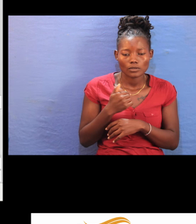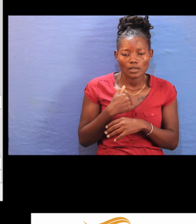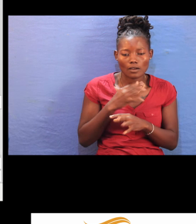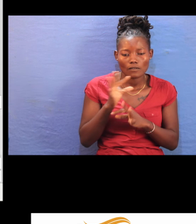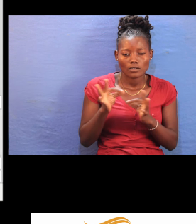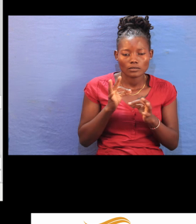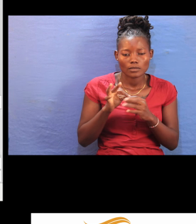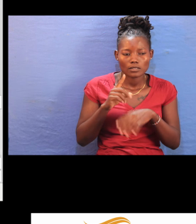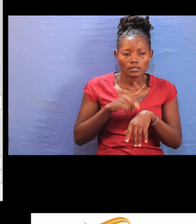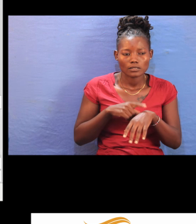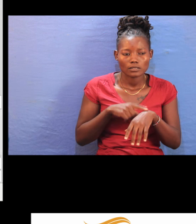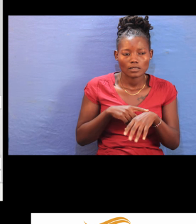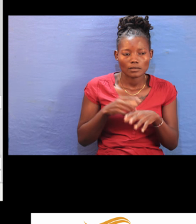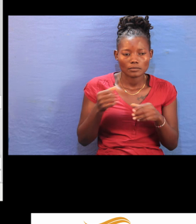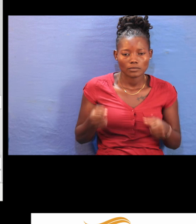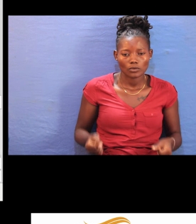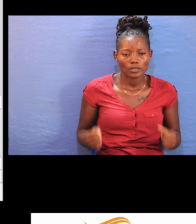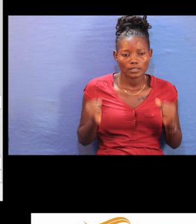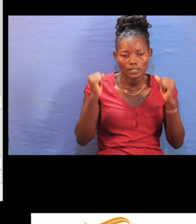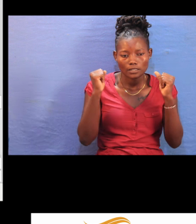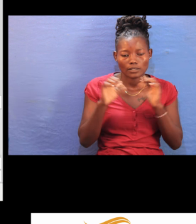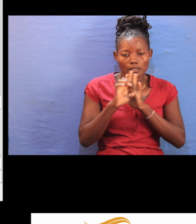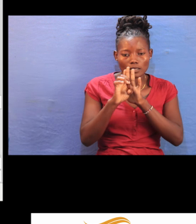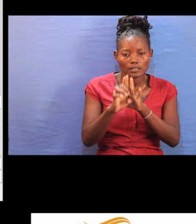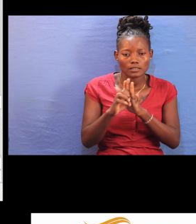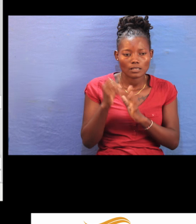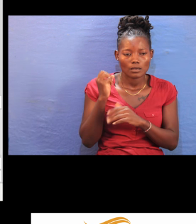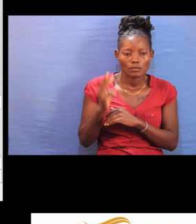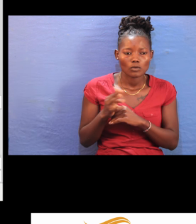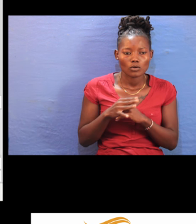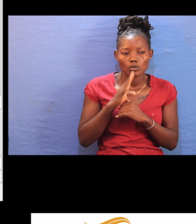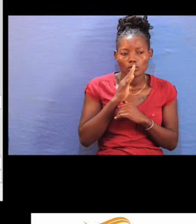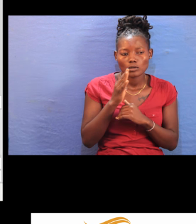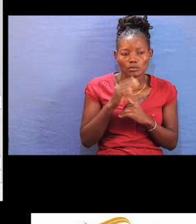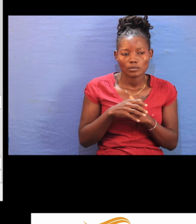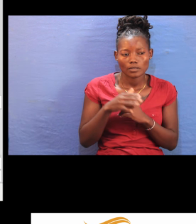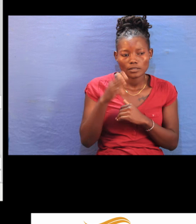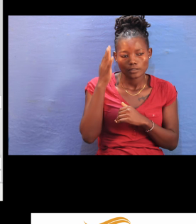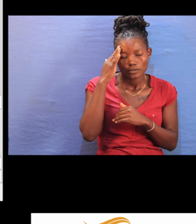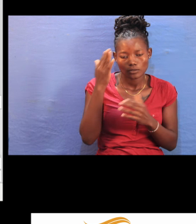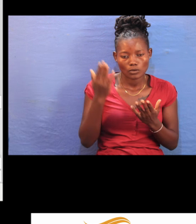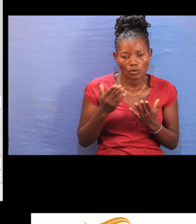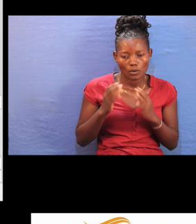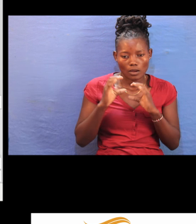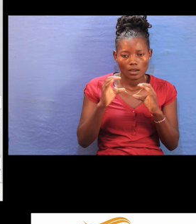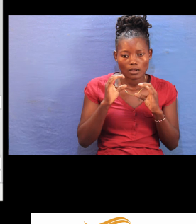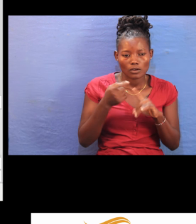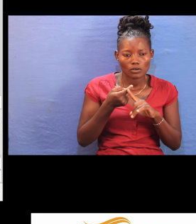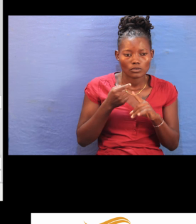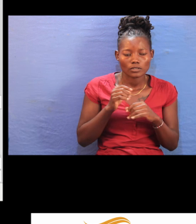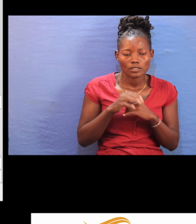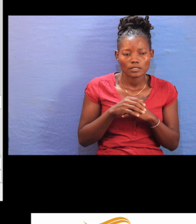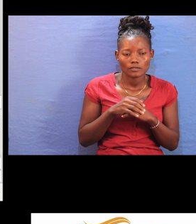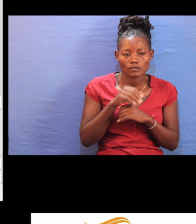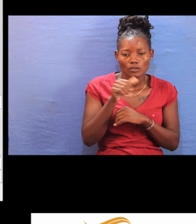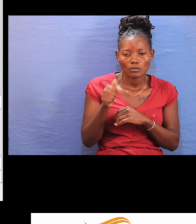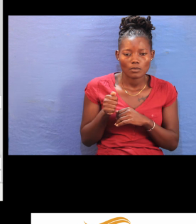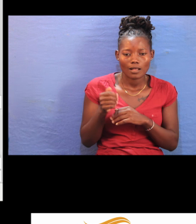period. So, a weightlifting example would be, even though I know we have coaches from